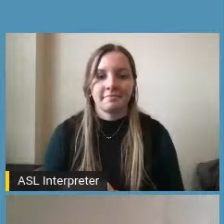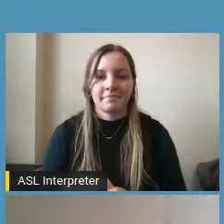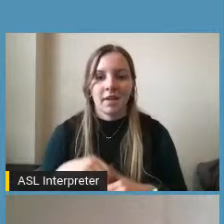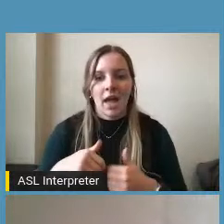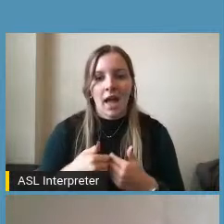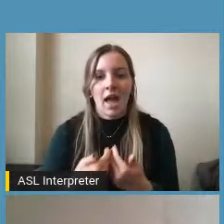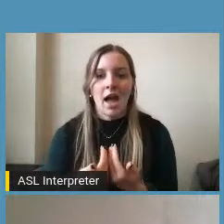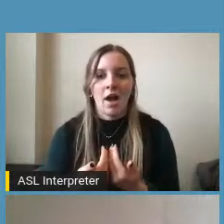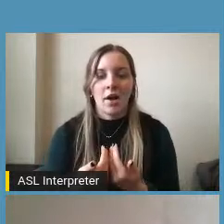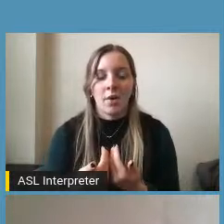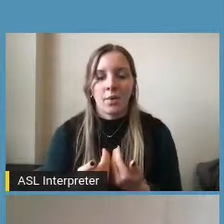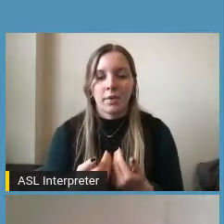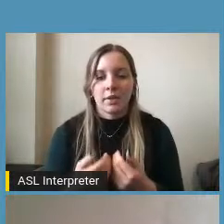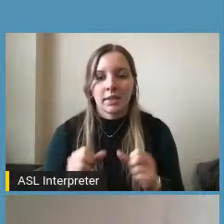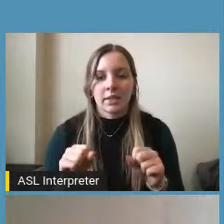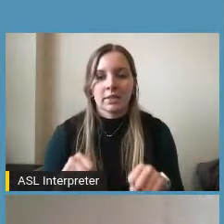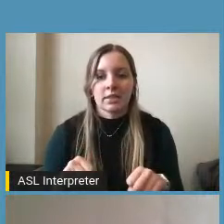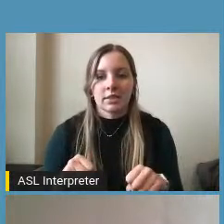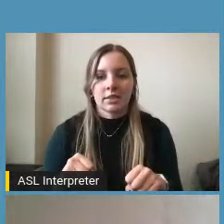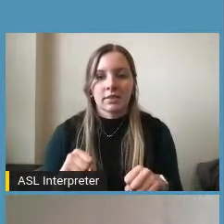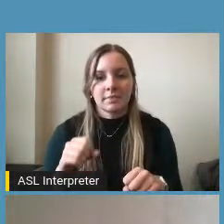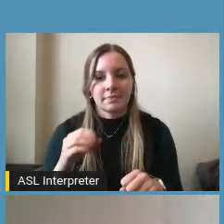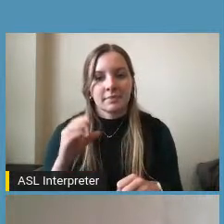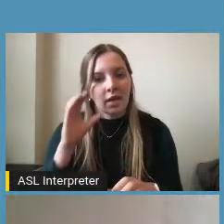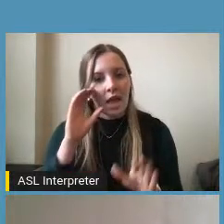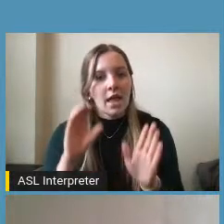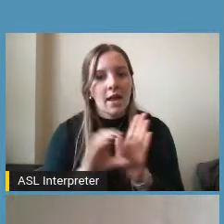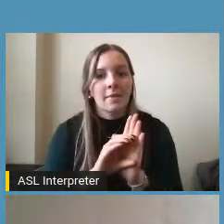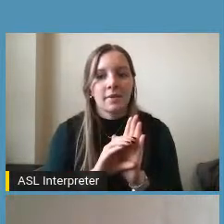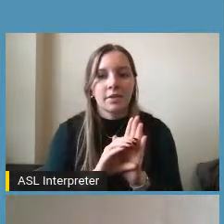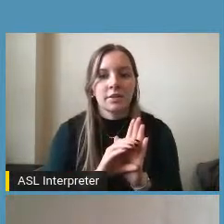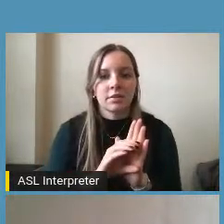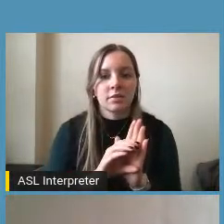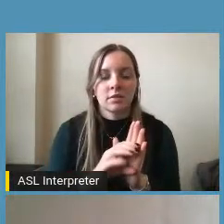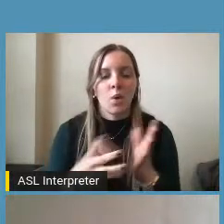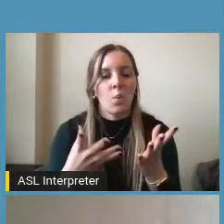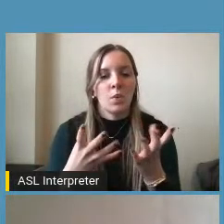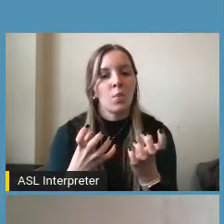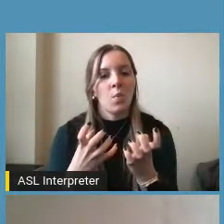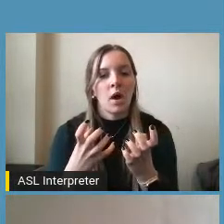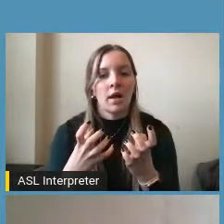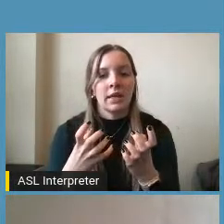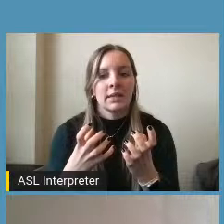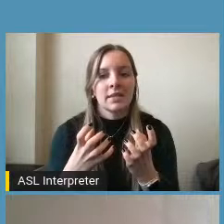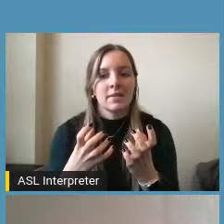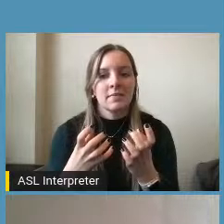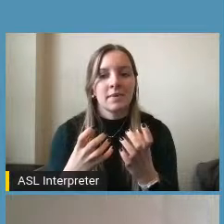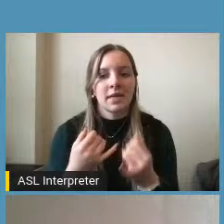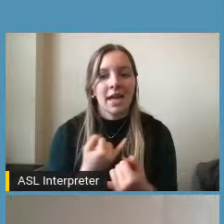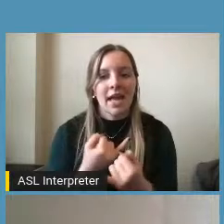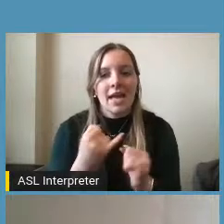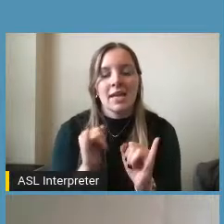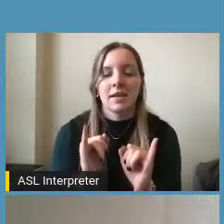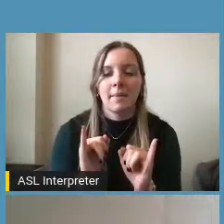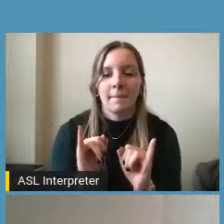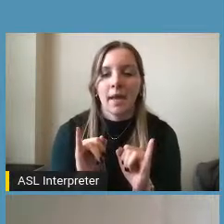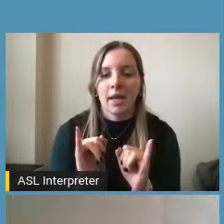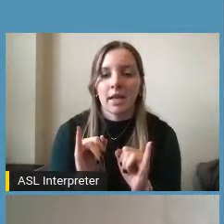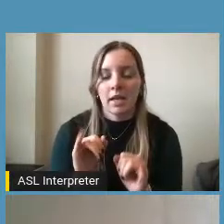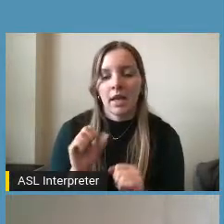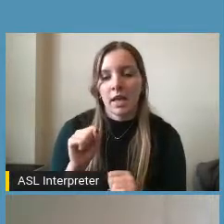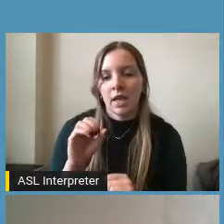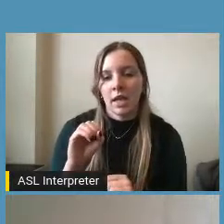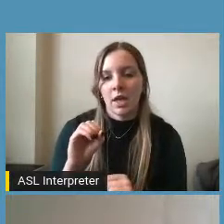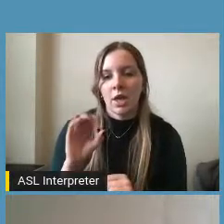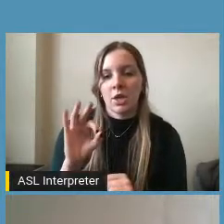them to be independent of the specific software we're using. We want to follow good photogrammetric practices so that that